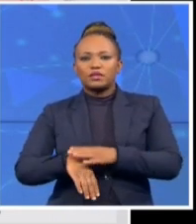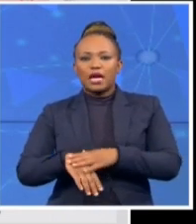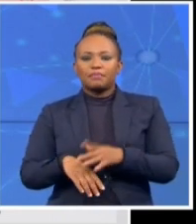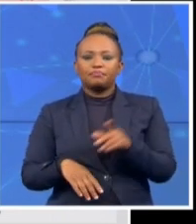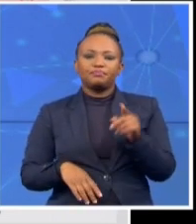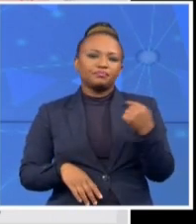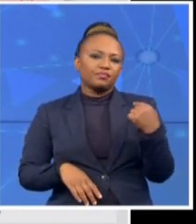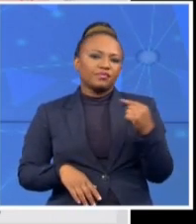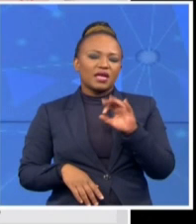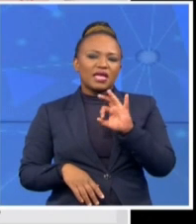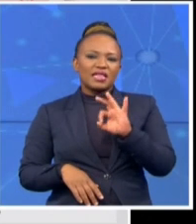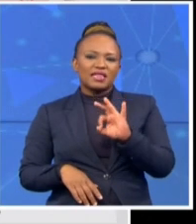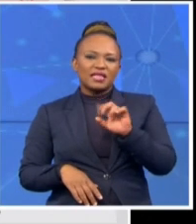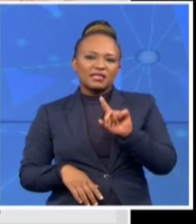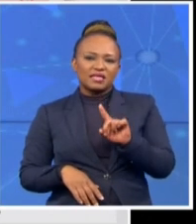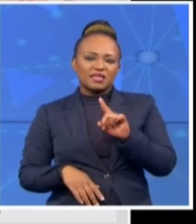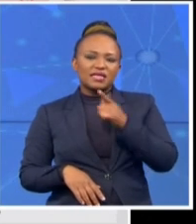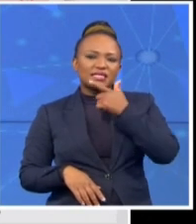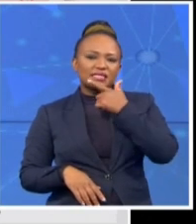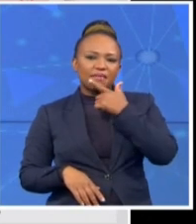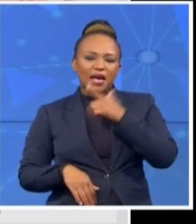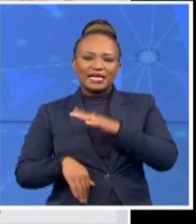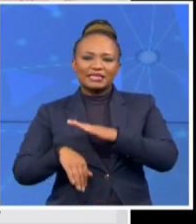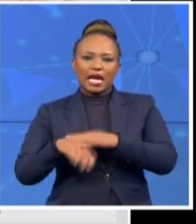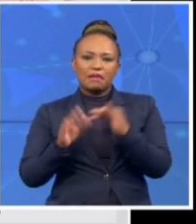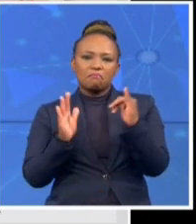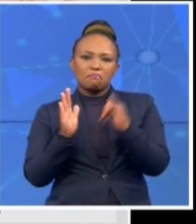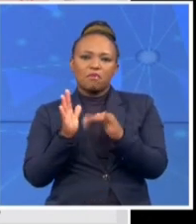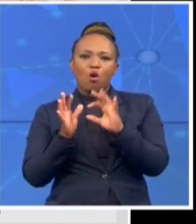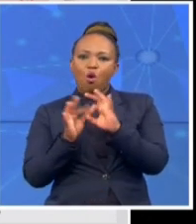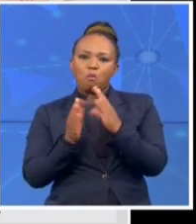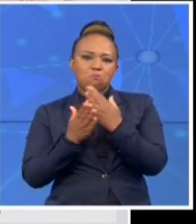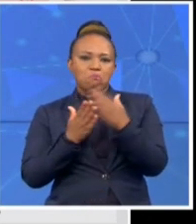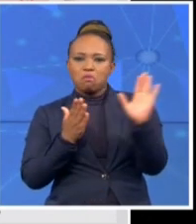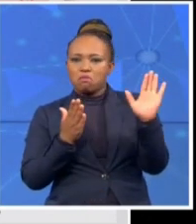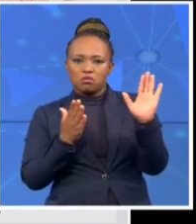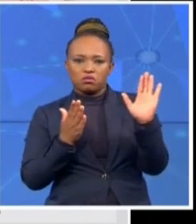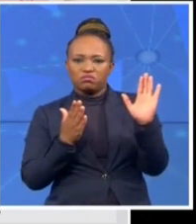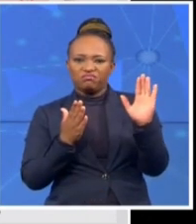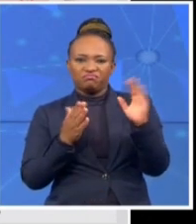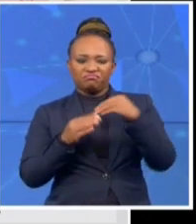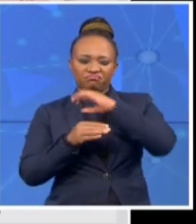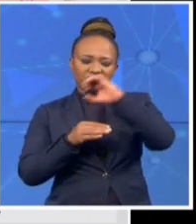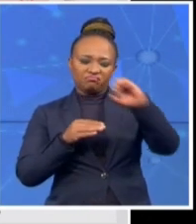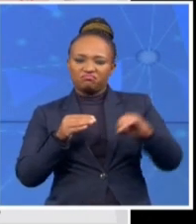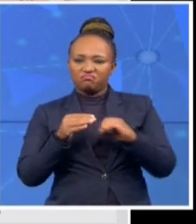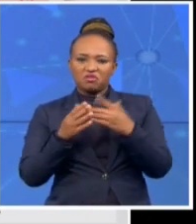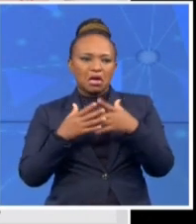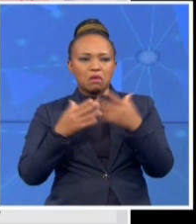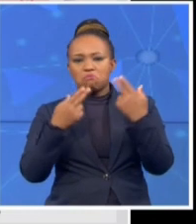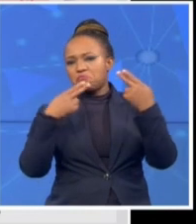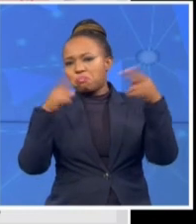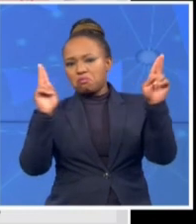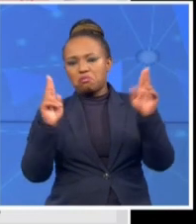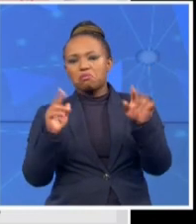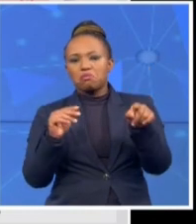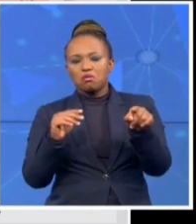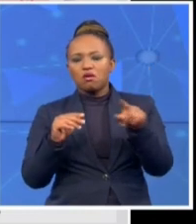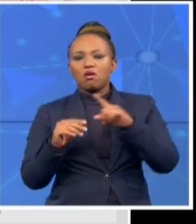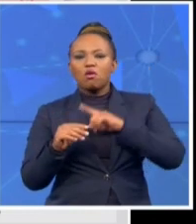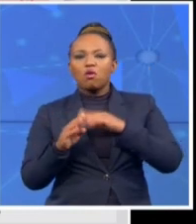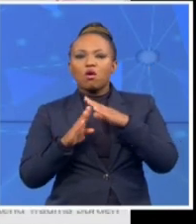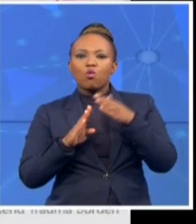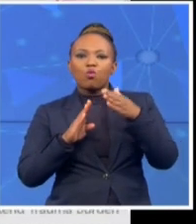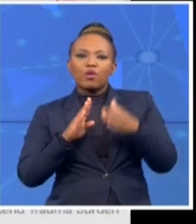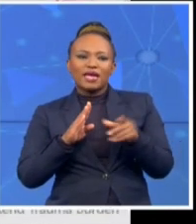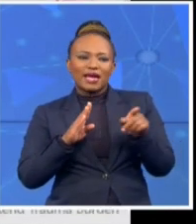we expected an impact on it. On New Year's Eve, there was an increase, but it was comparable to what happened